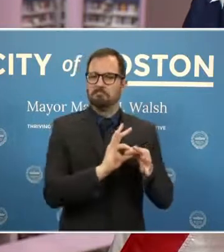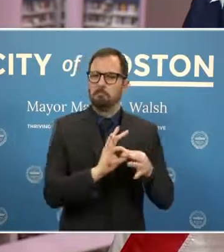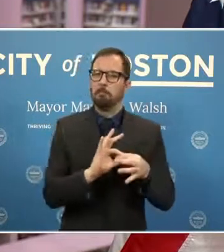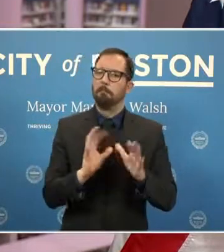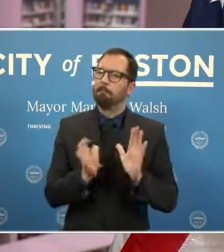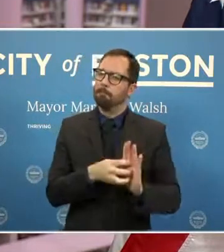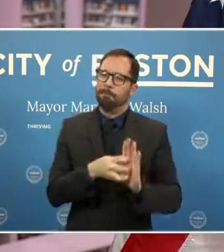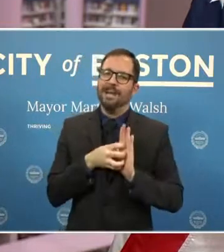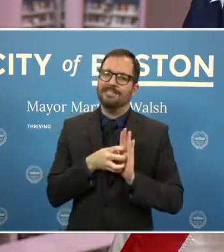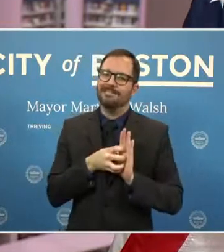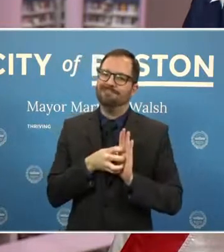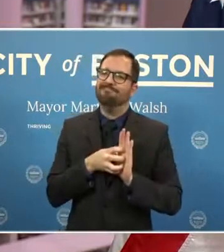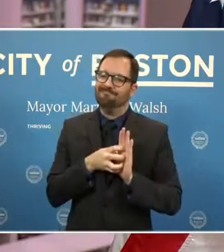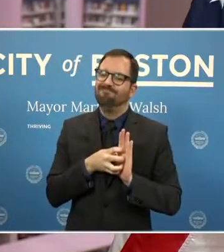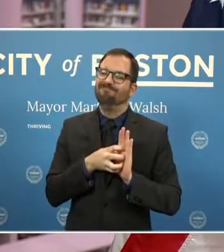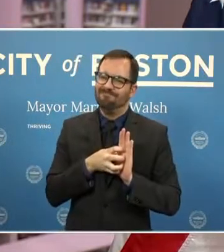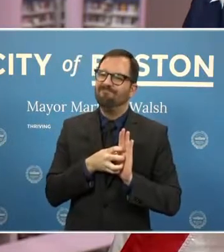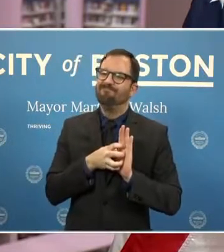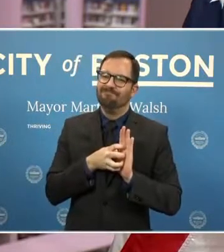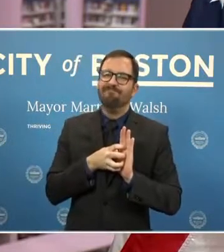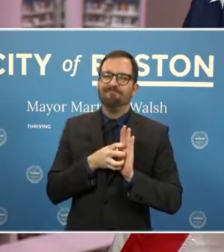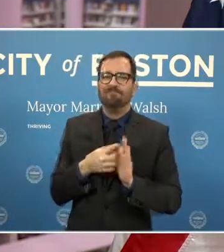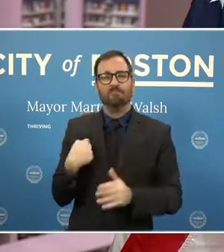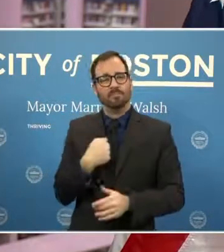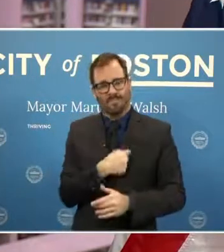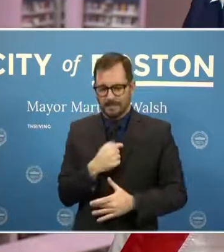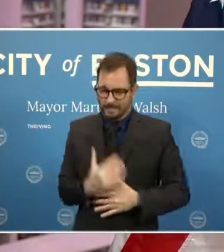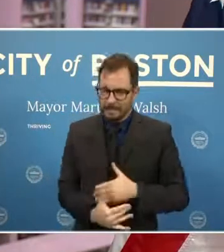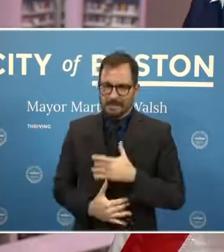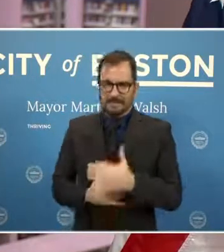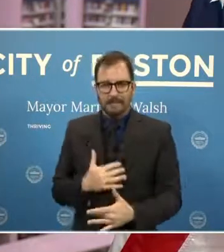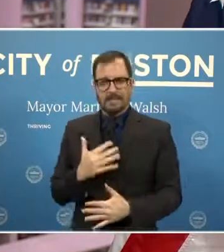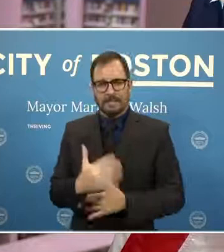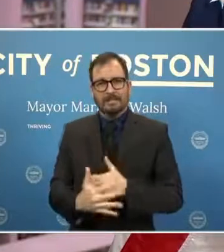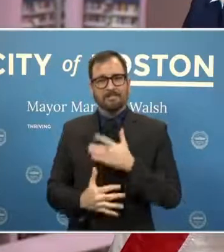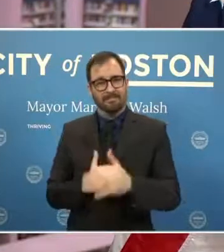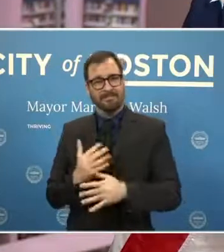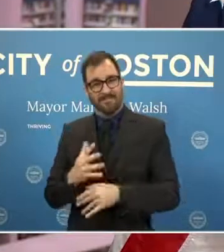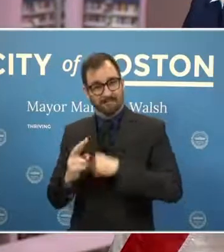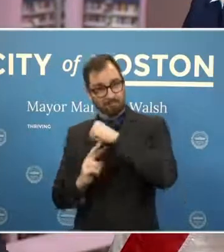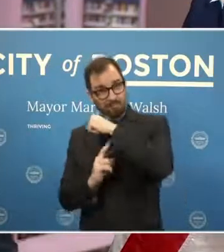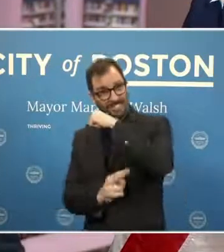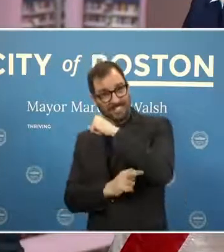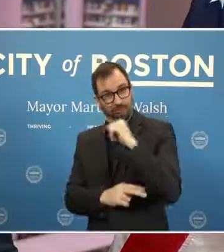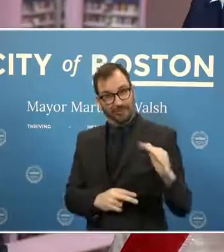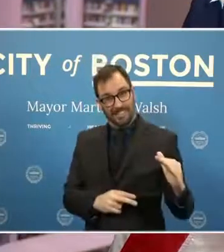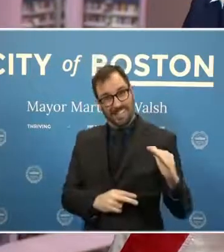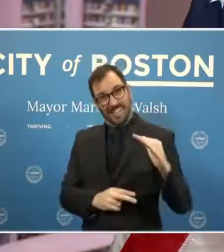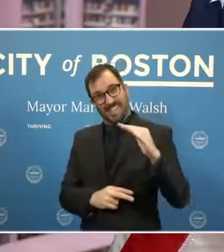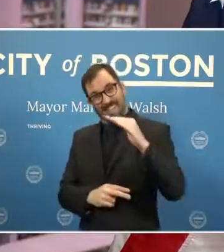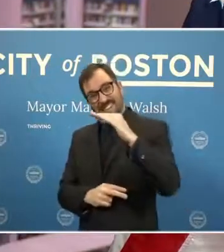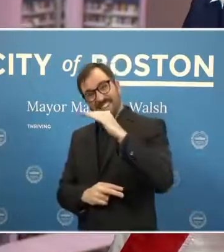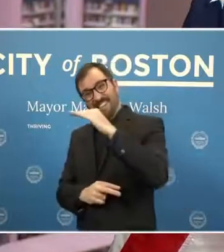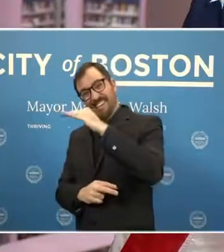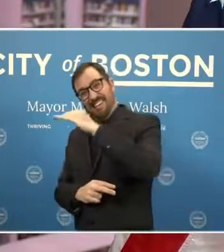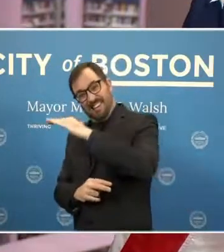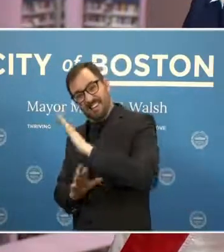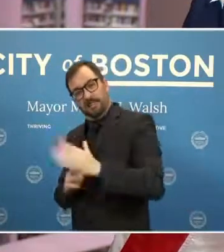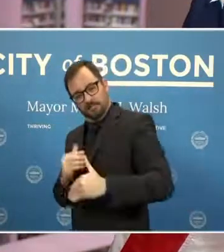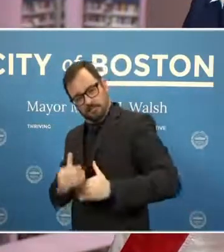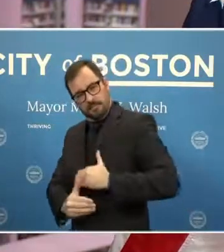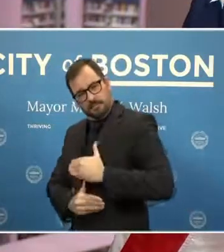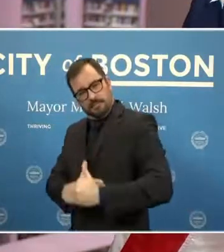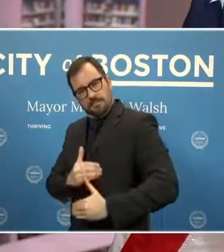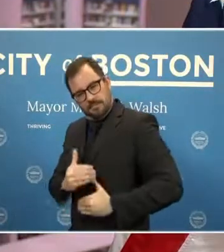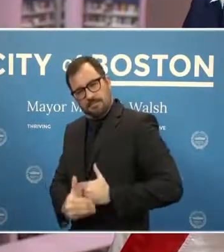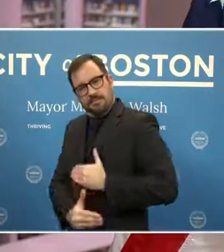recovery campus on Long Island. We are closer than ever to making that a reality. I ask everyone in Boston and in Quincy and across our